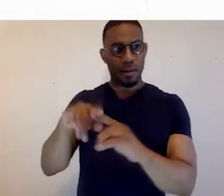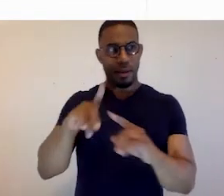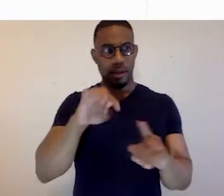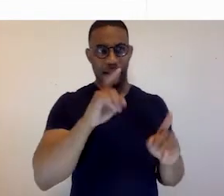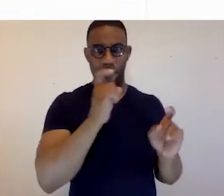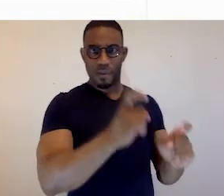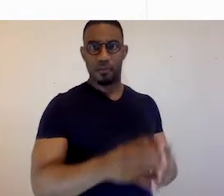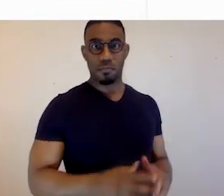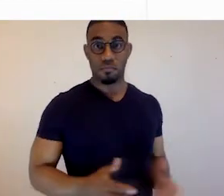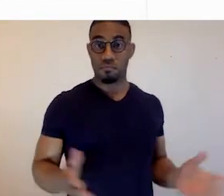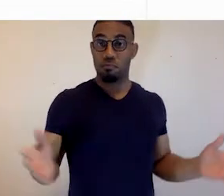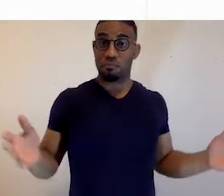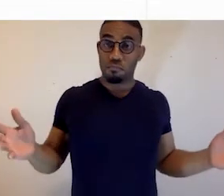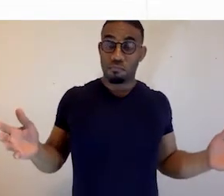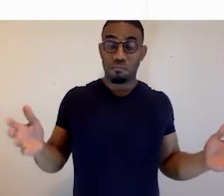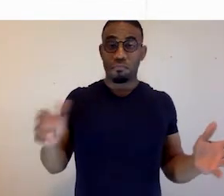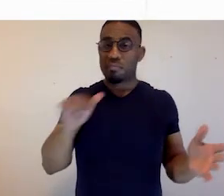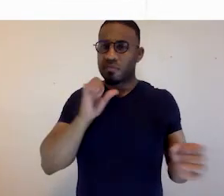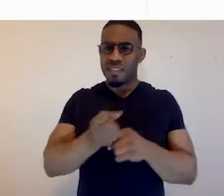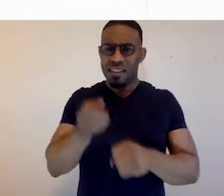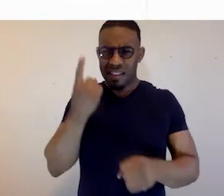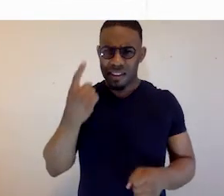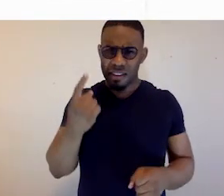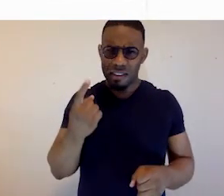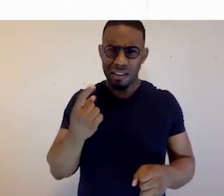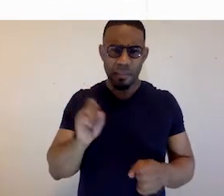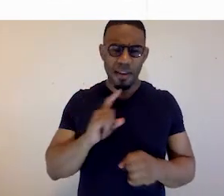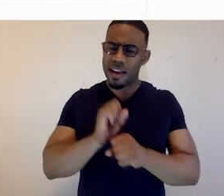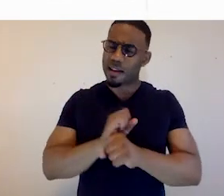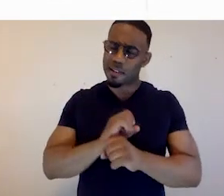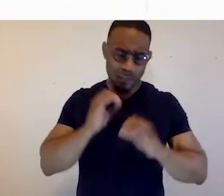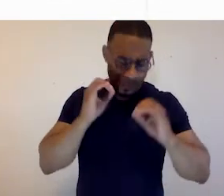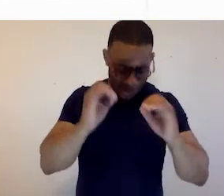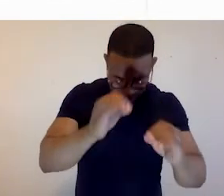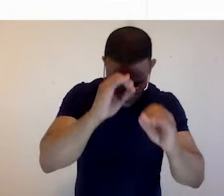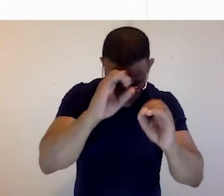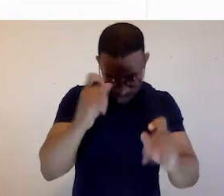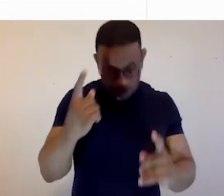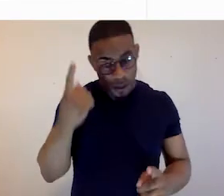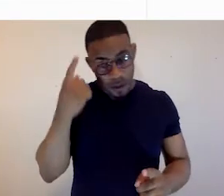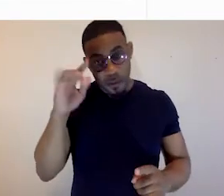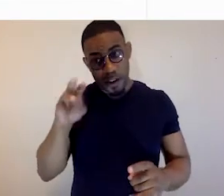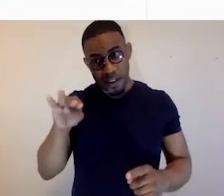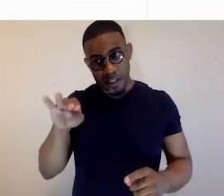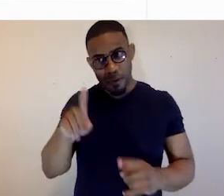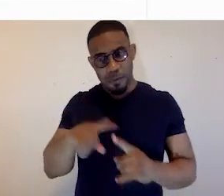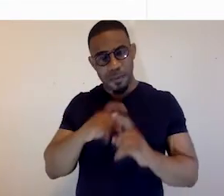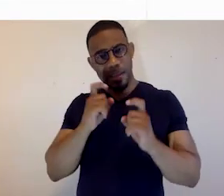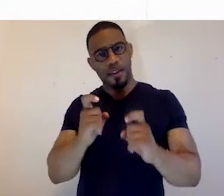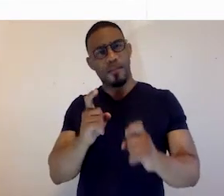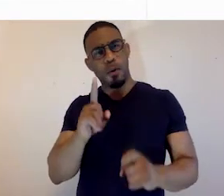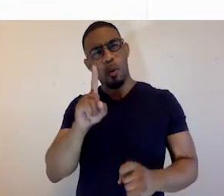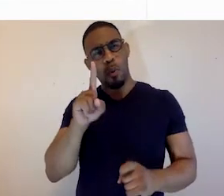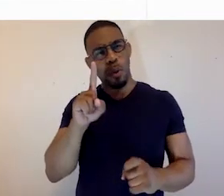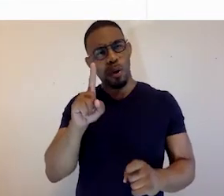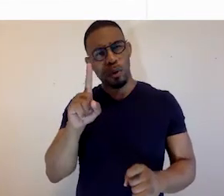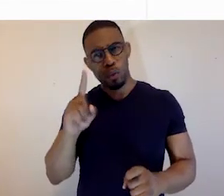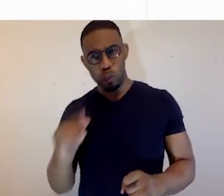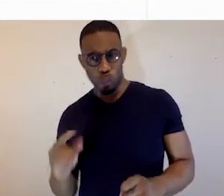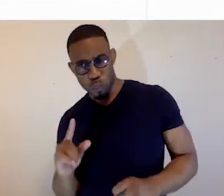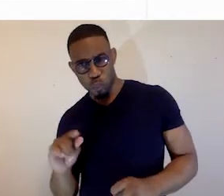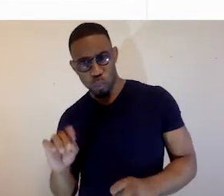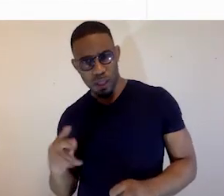was getting." So it didn't make sense. It made absolutely zero sense for Jamie to be given